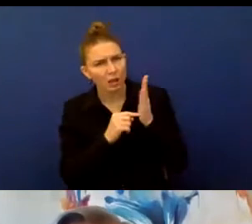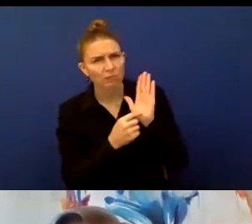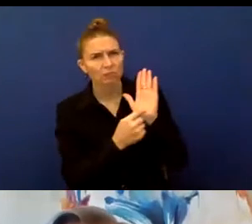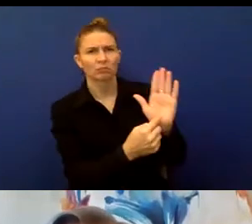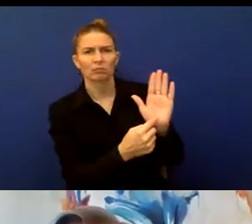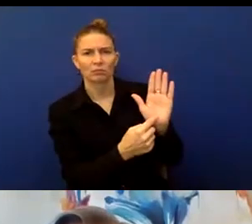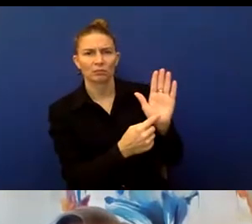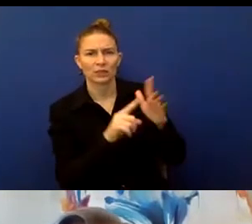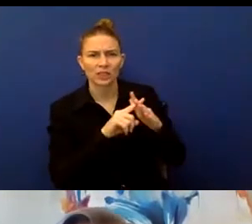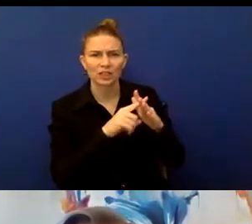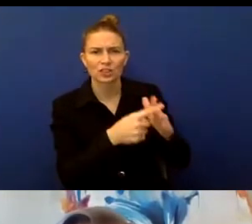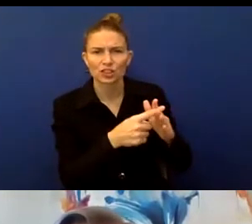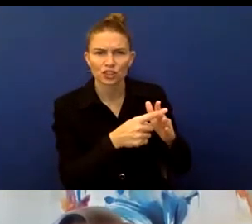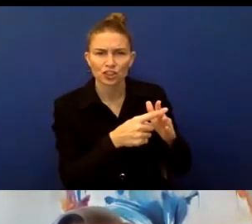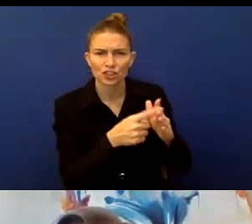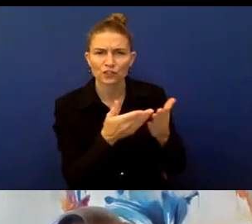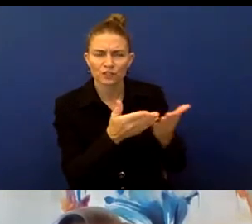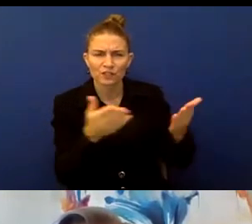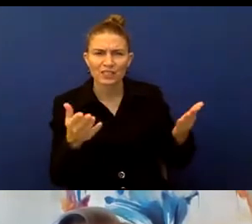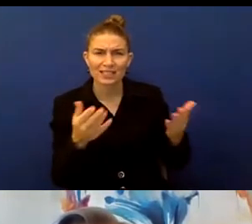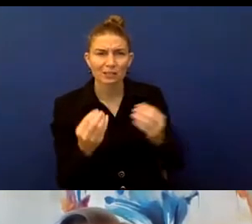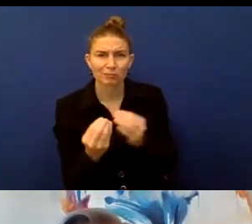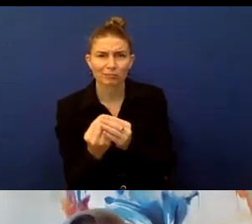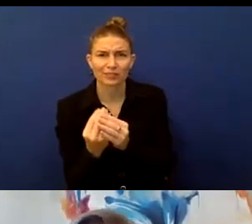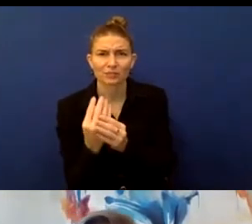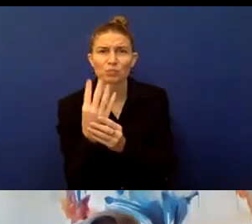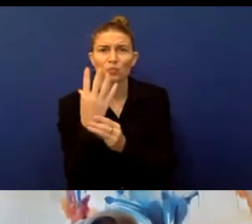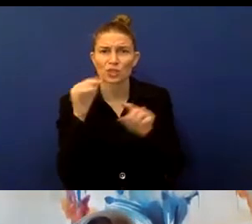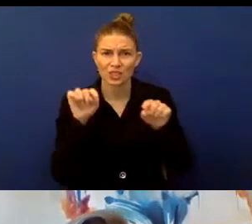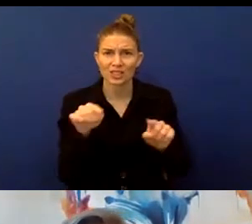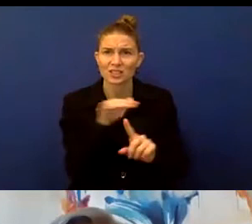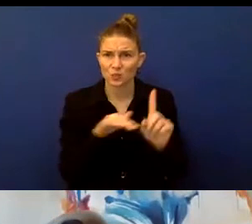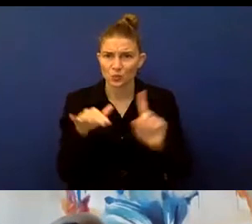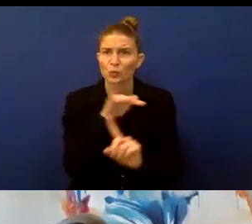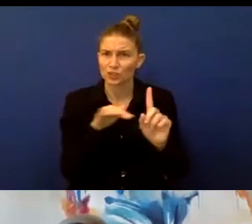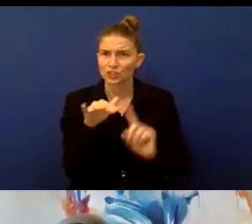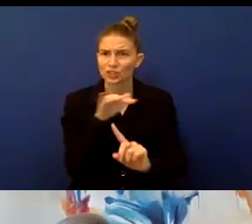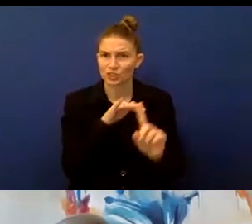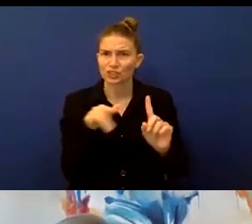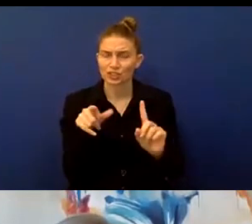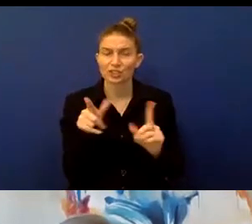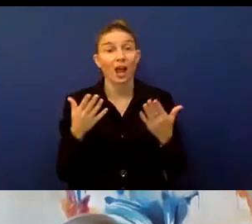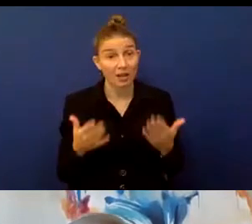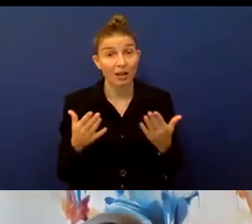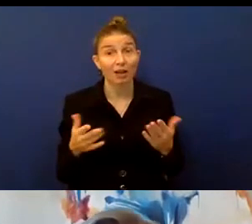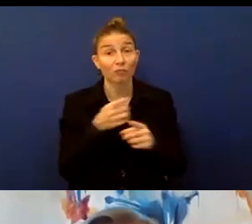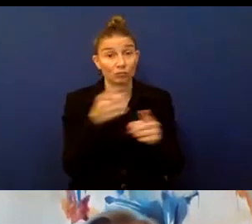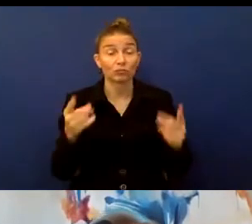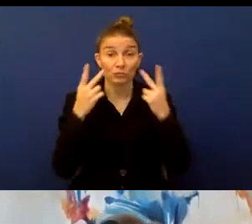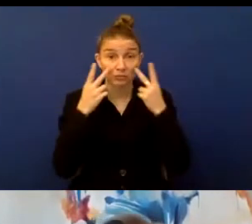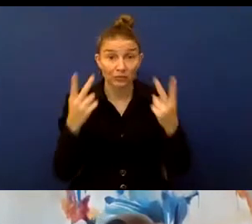struggling to emerge in this situation and beyond, looking at how we can